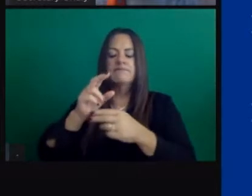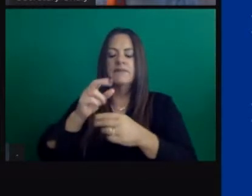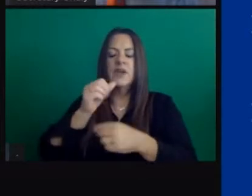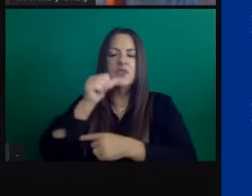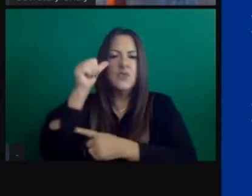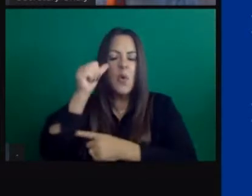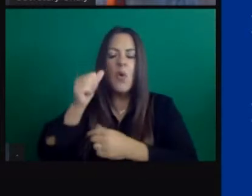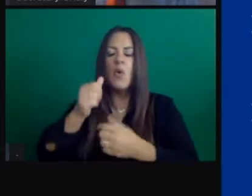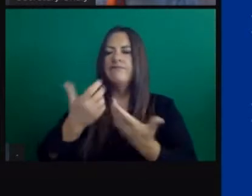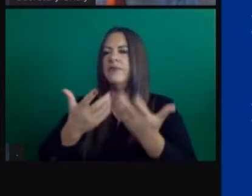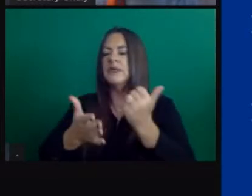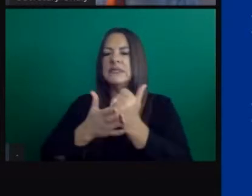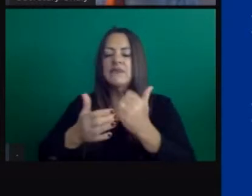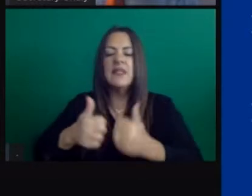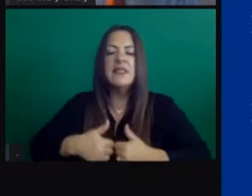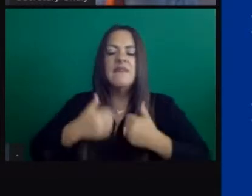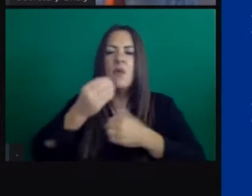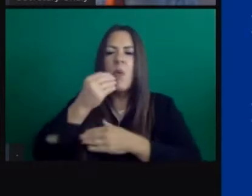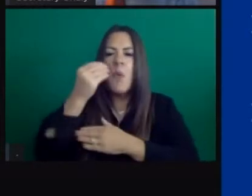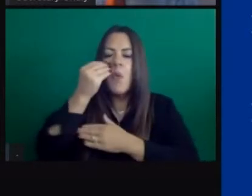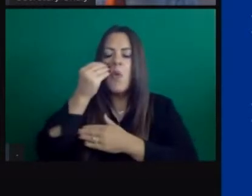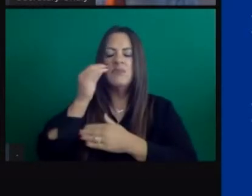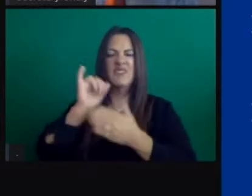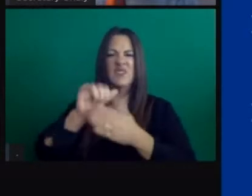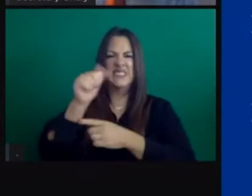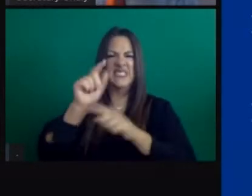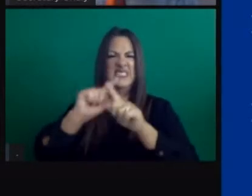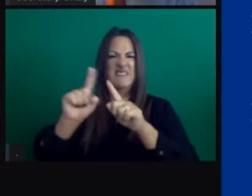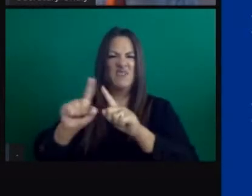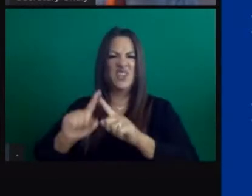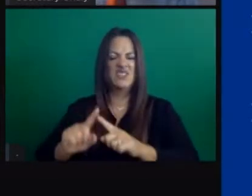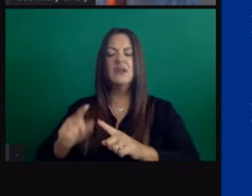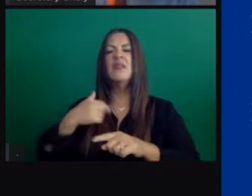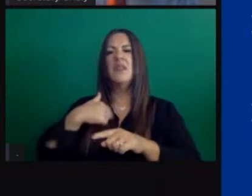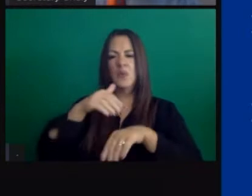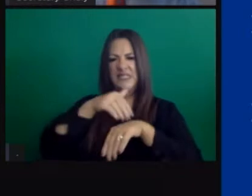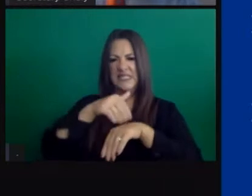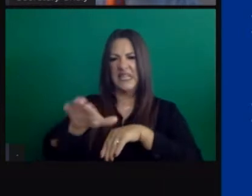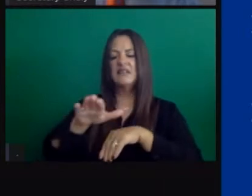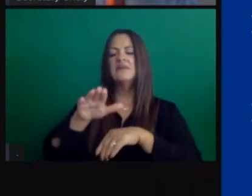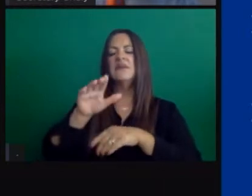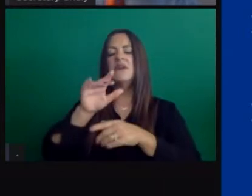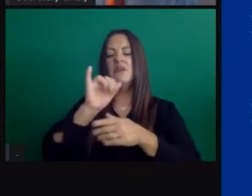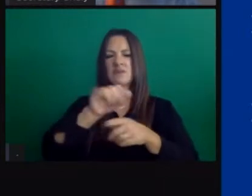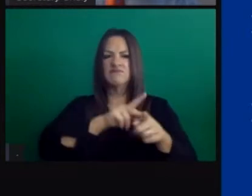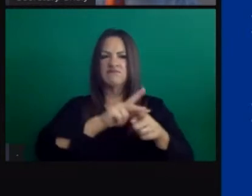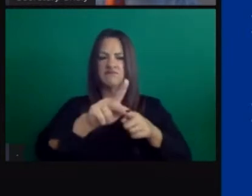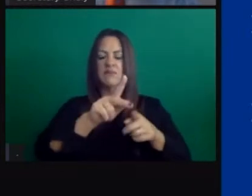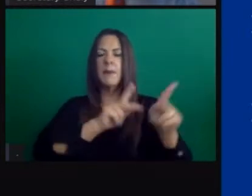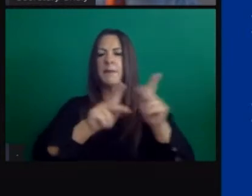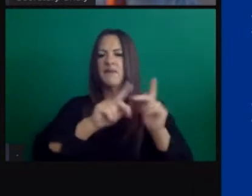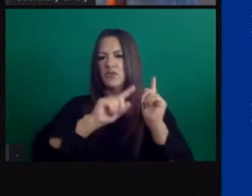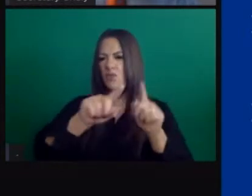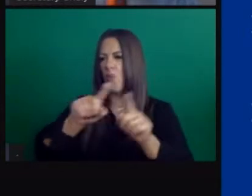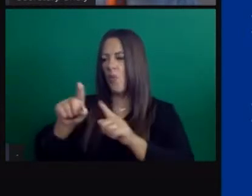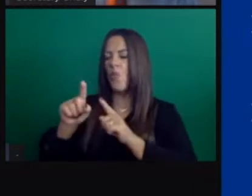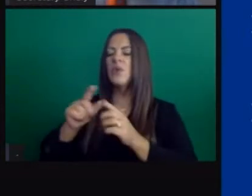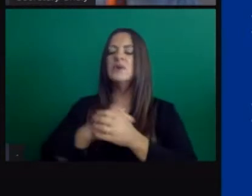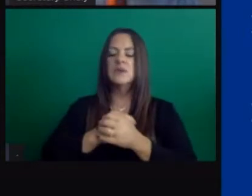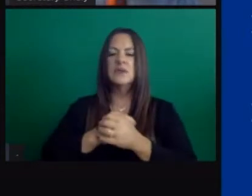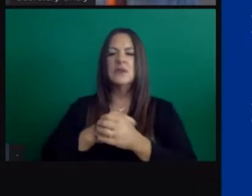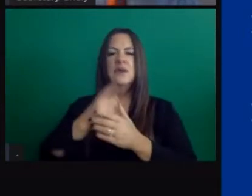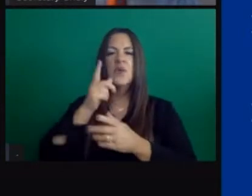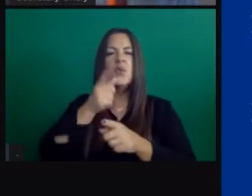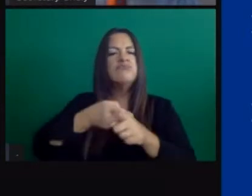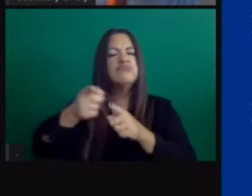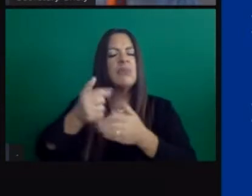facilities, assisted living, the facilities we refer to as care facilities for the